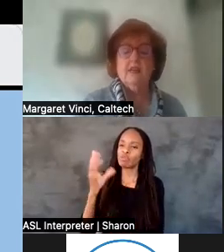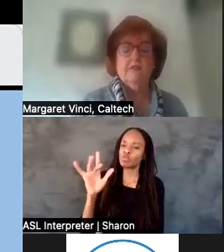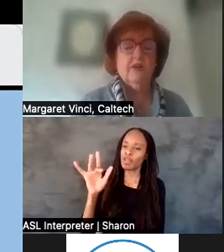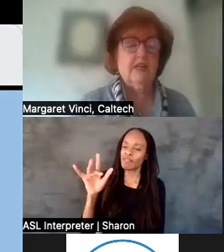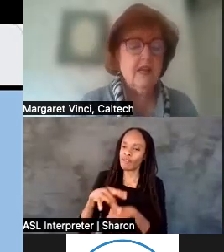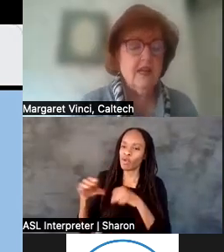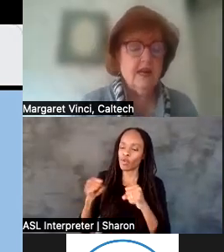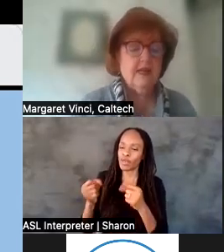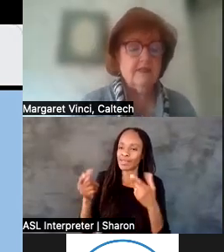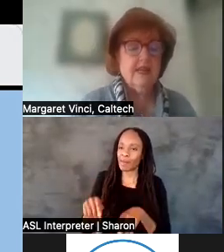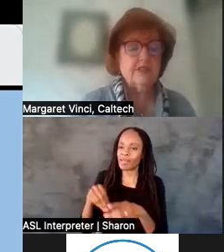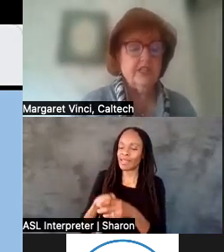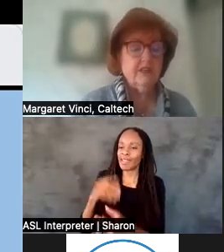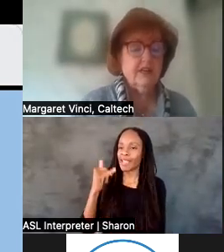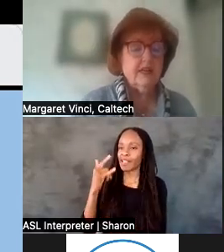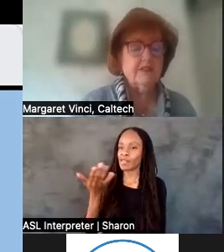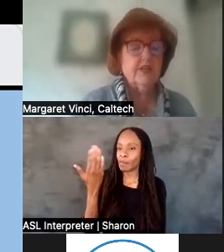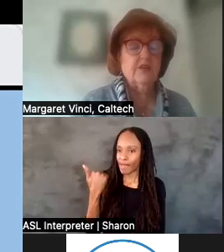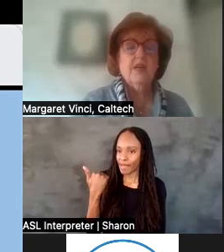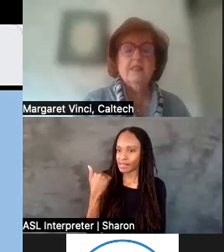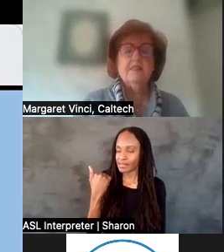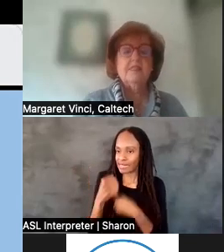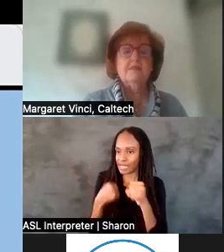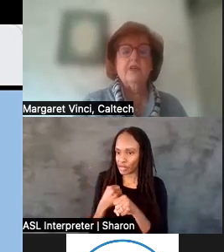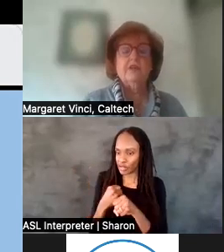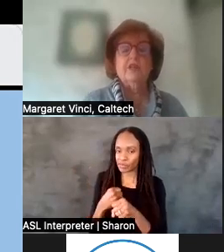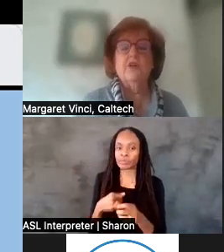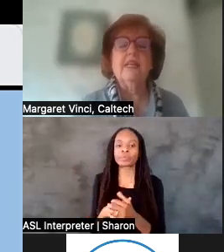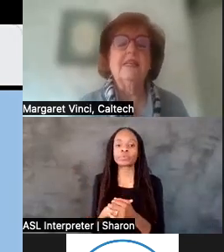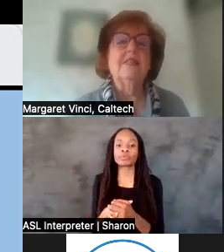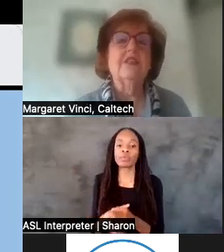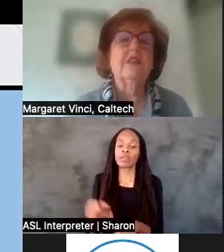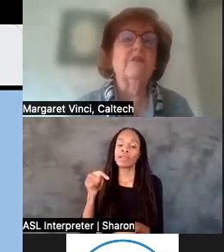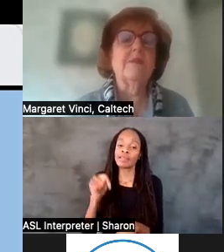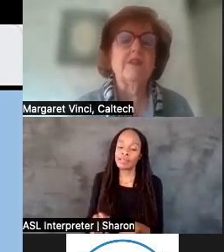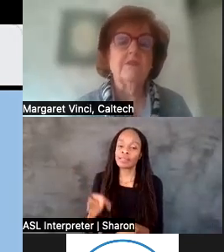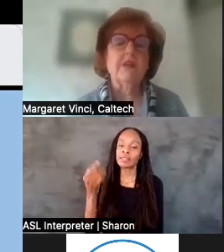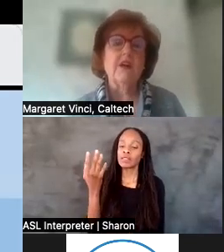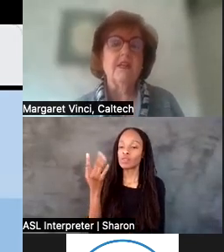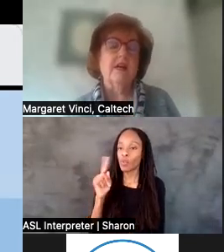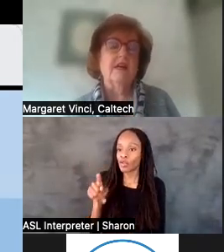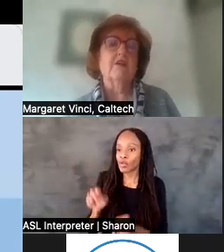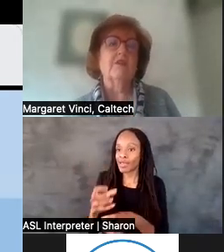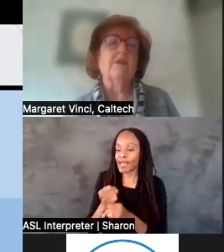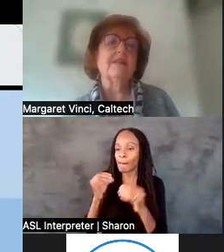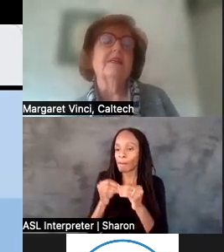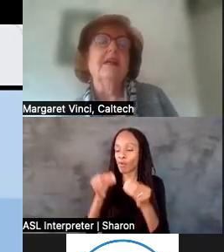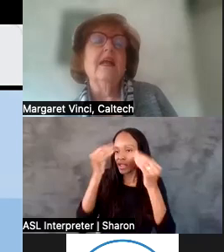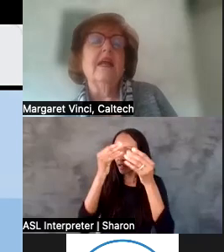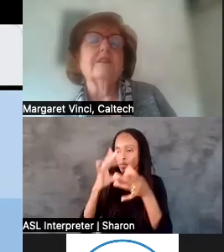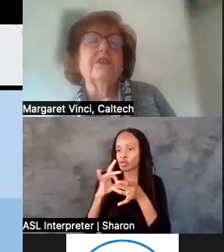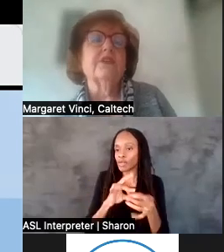in California in the last year. And so this is where you can go to get additional information regarding